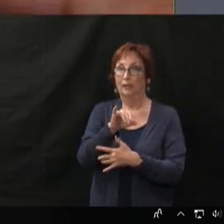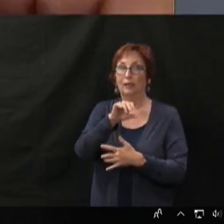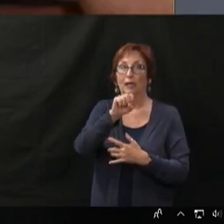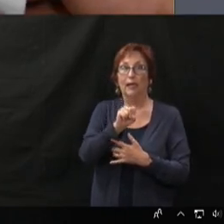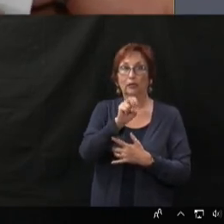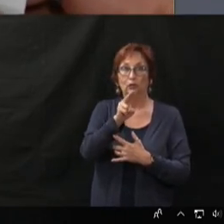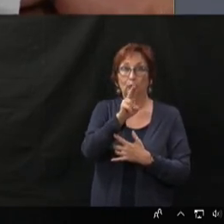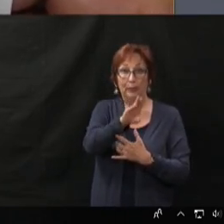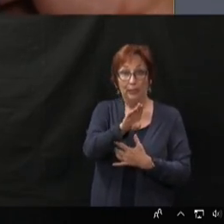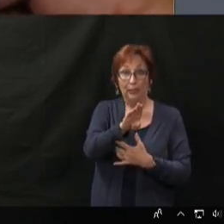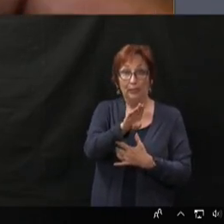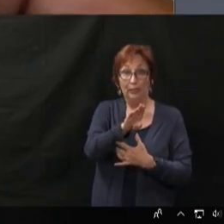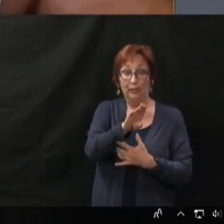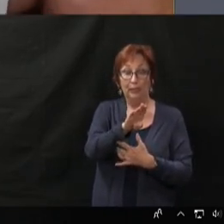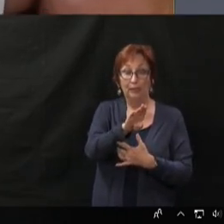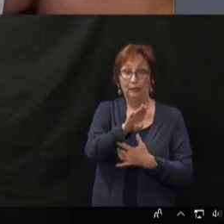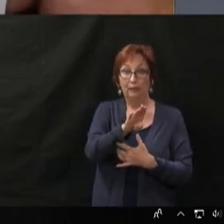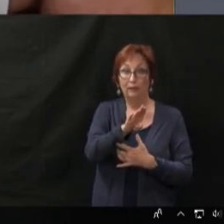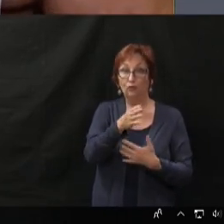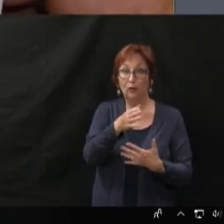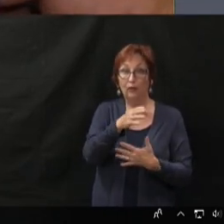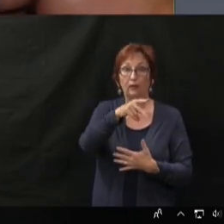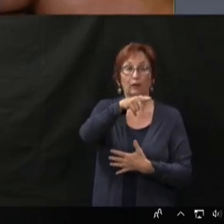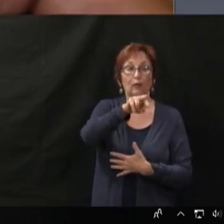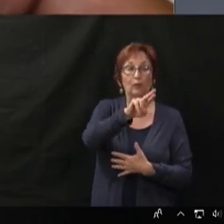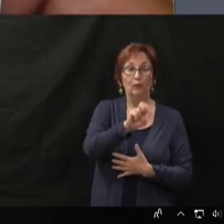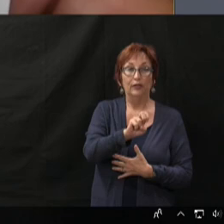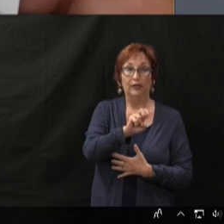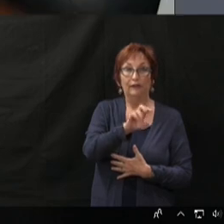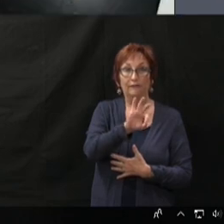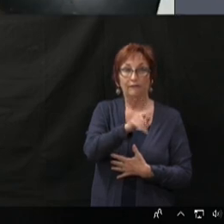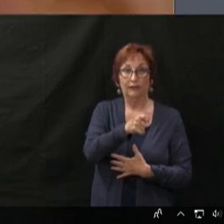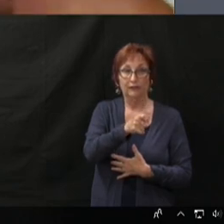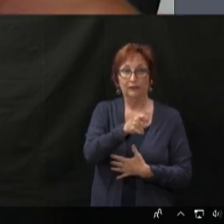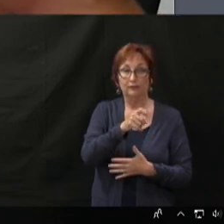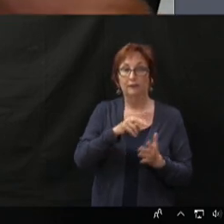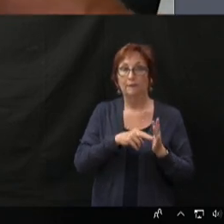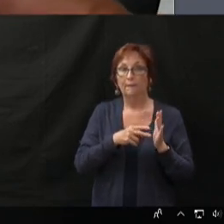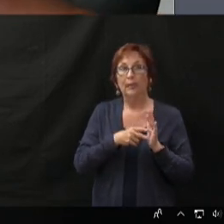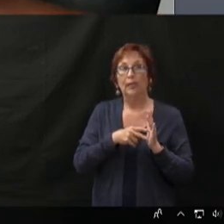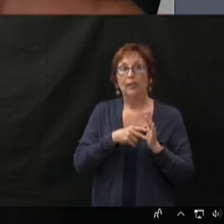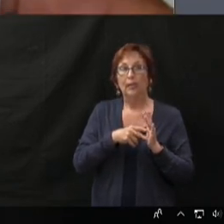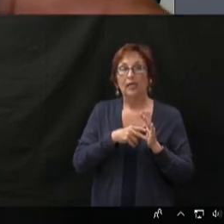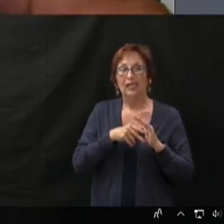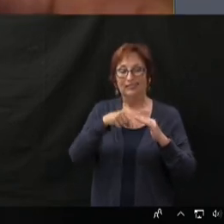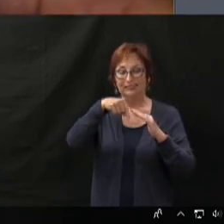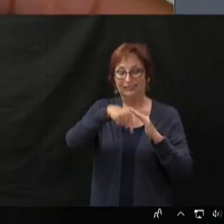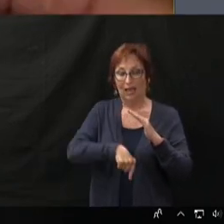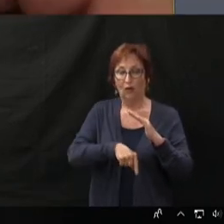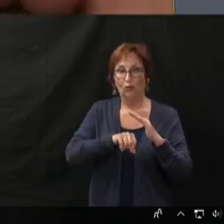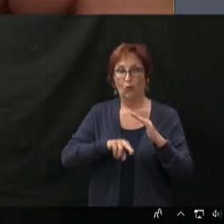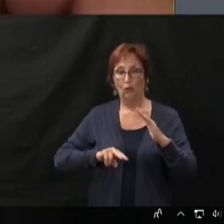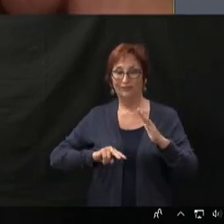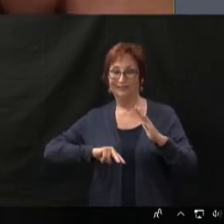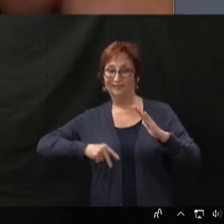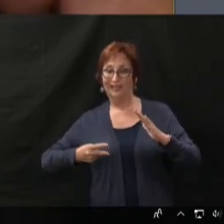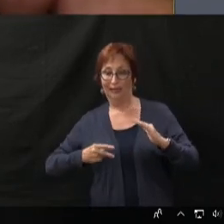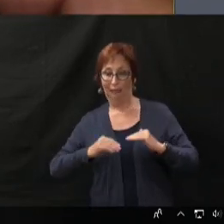SUB is a prefix. It means down or secondary.